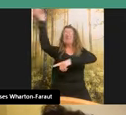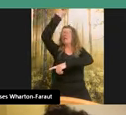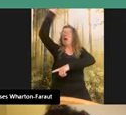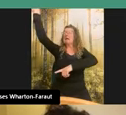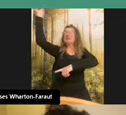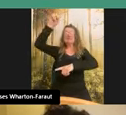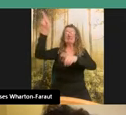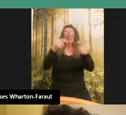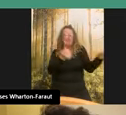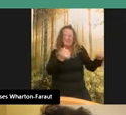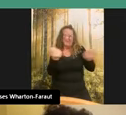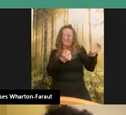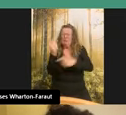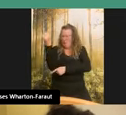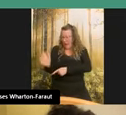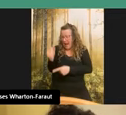with European norms.